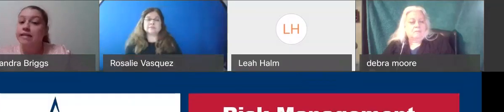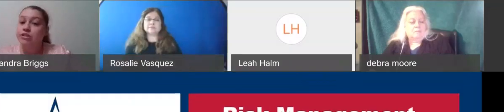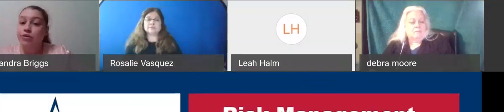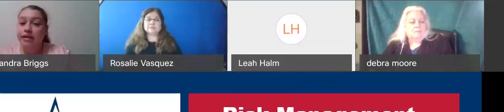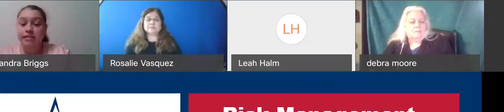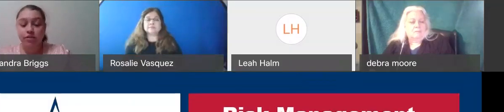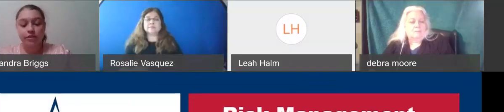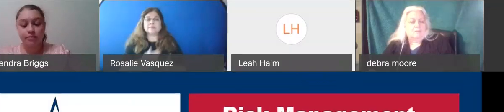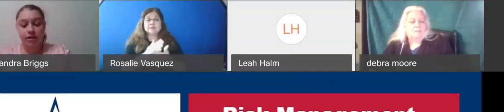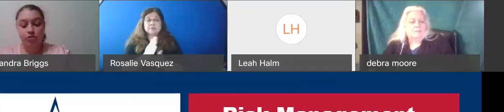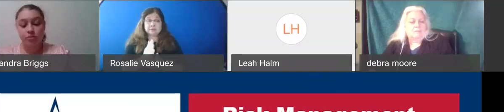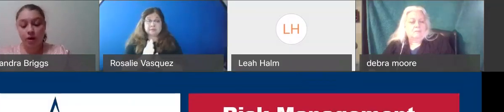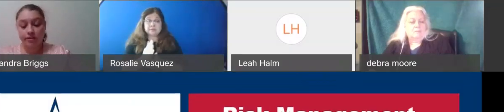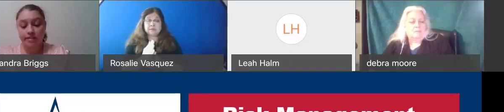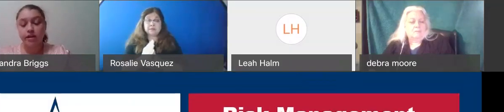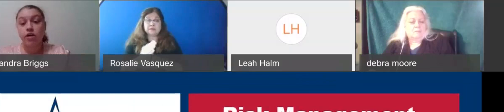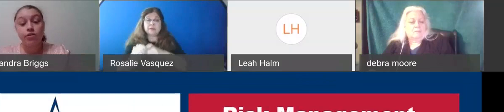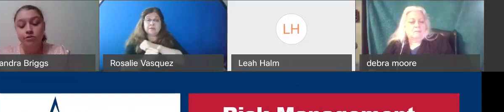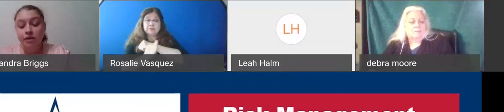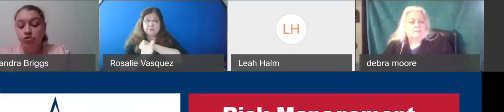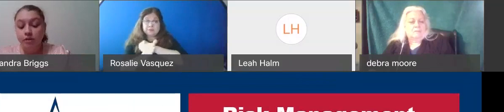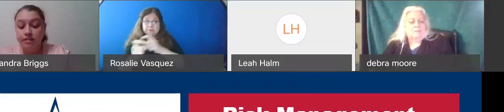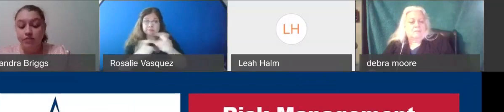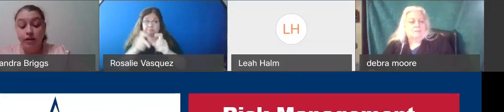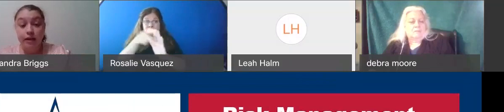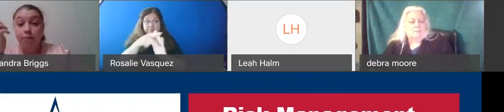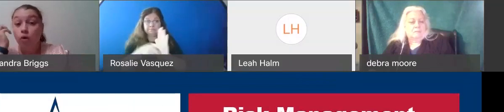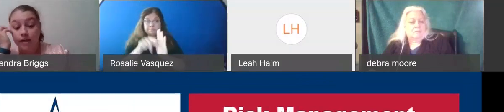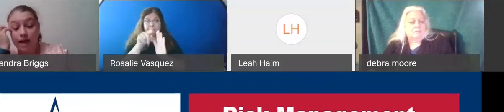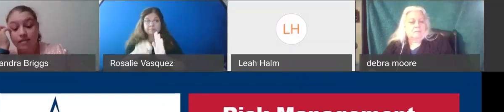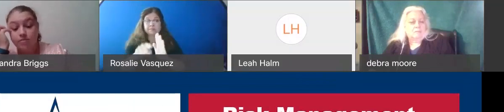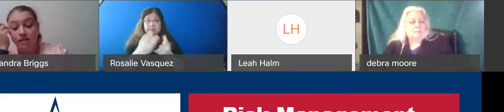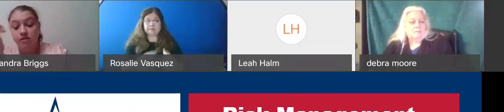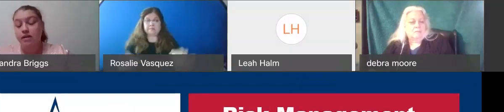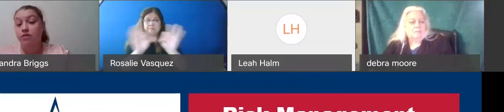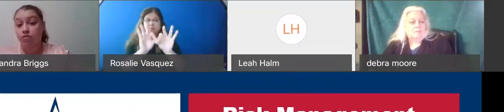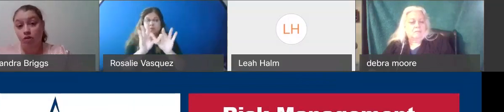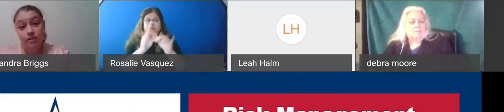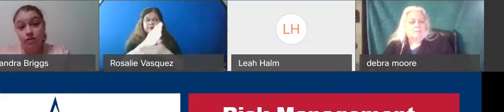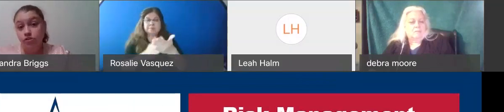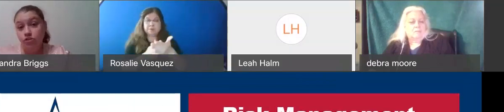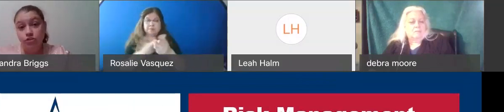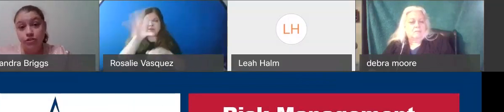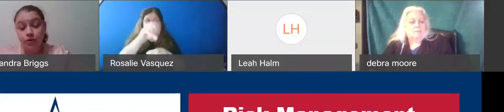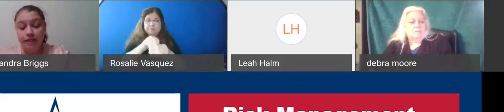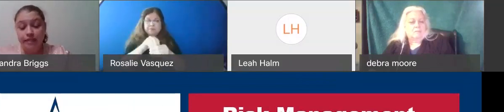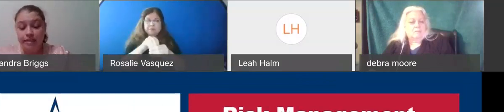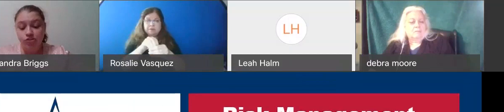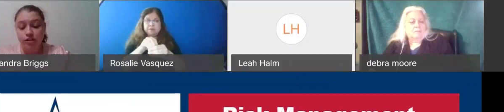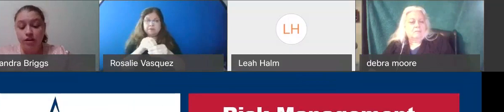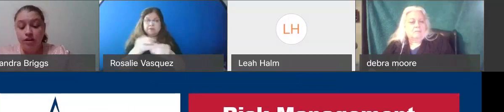All right, so going into the risk management policy, risk management is a very important aspect of being involved in a registered